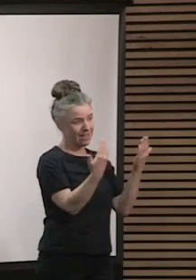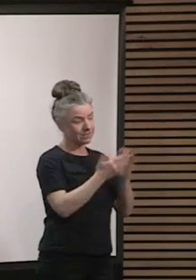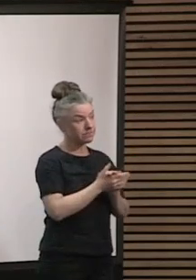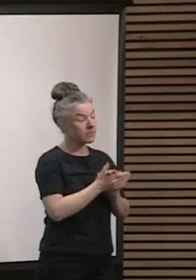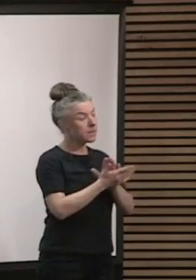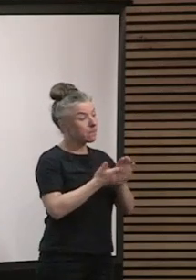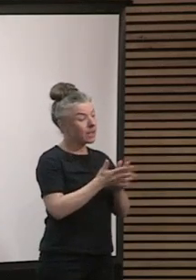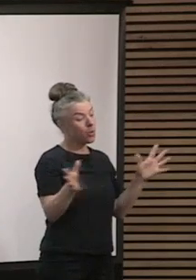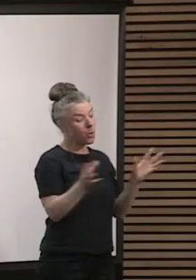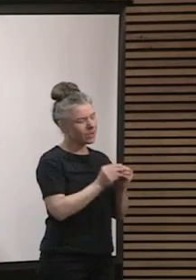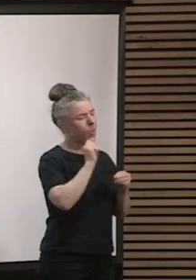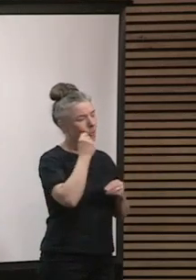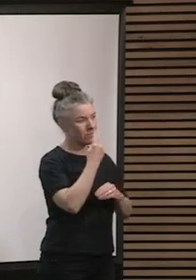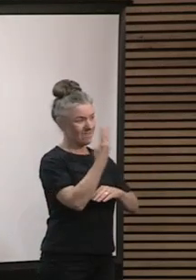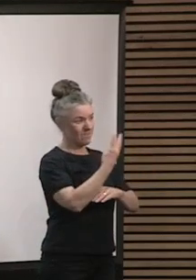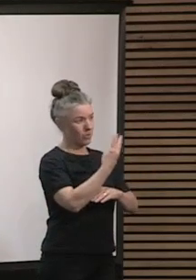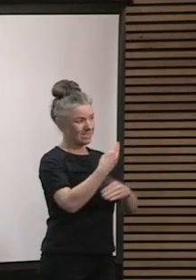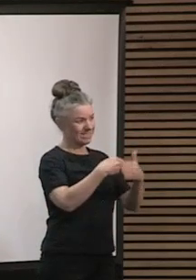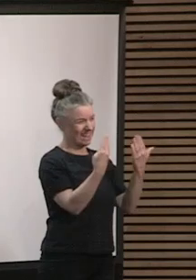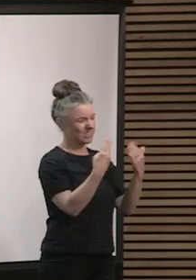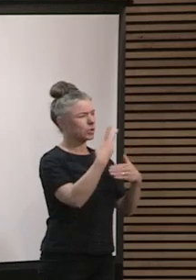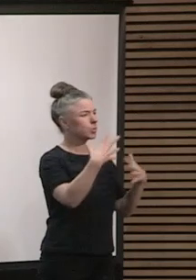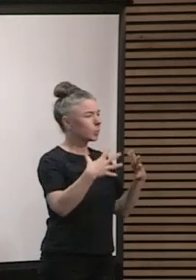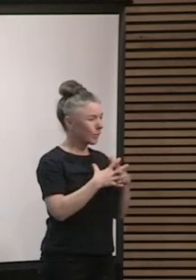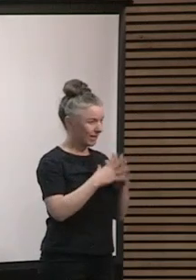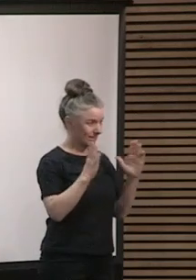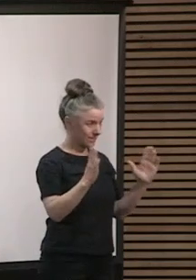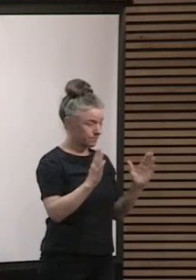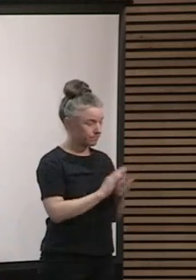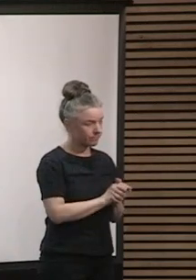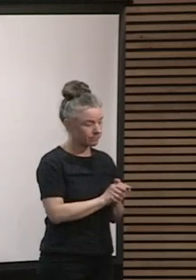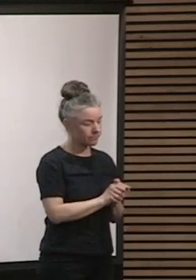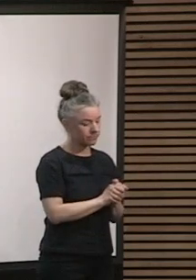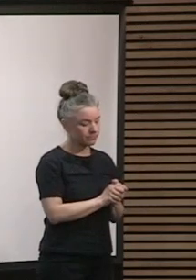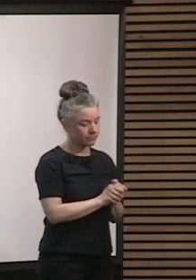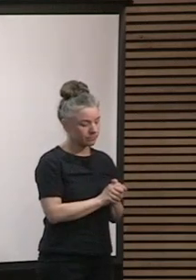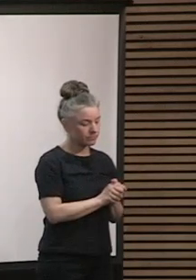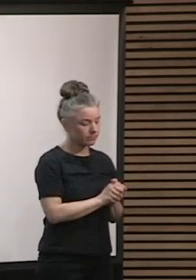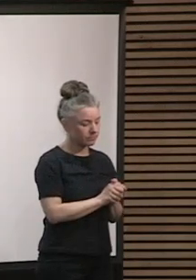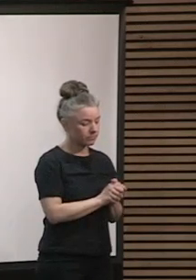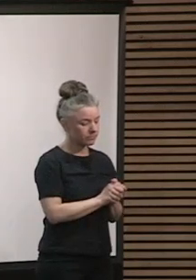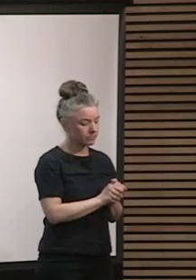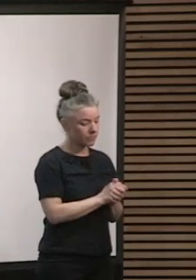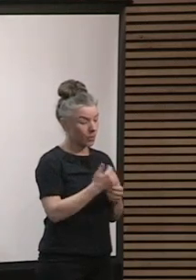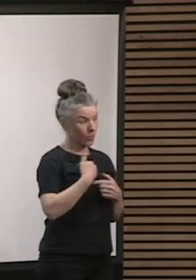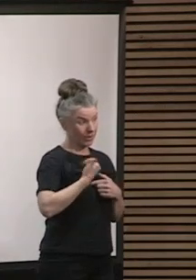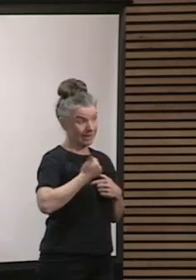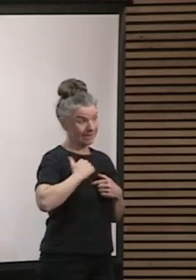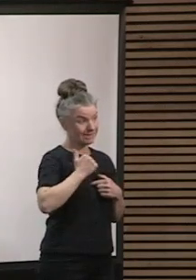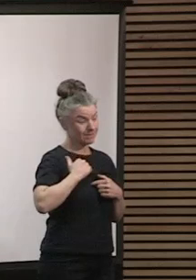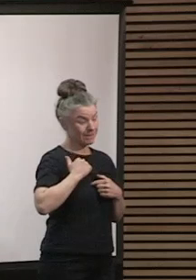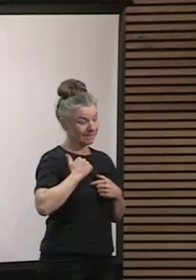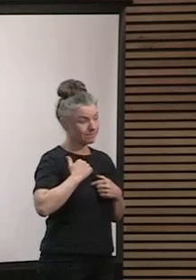a full 2 weeks in total. Our current expectation is that by this time,